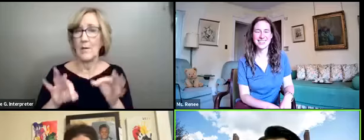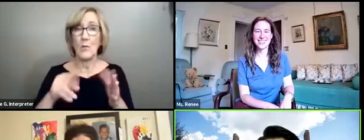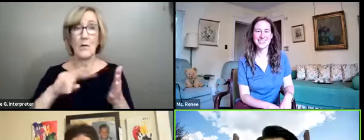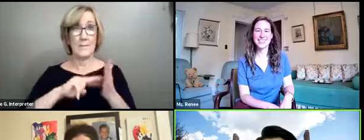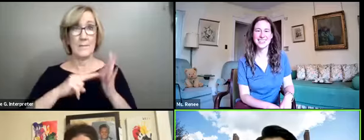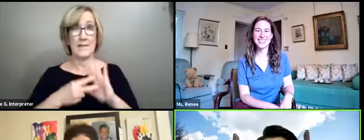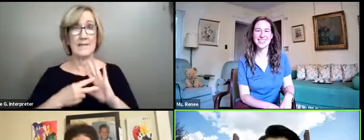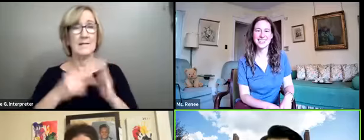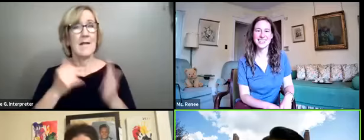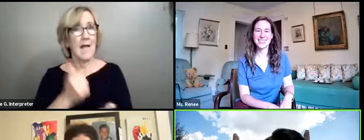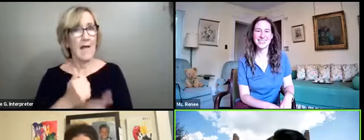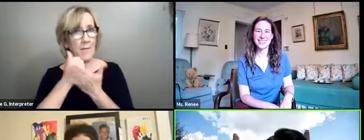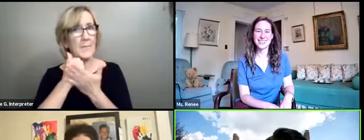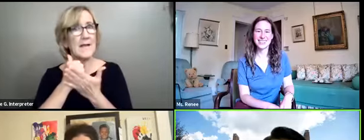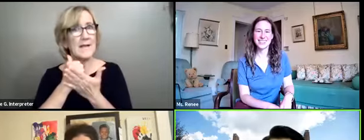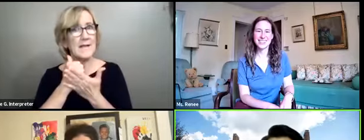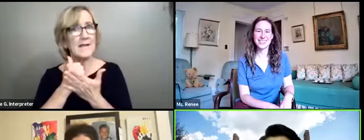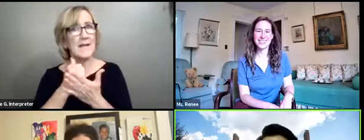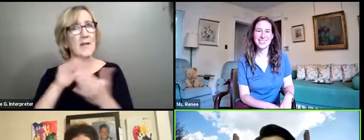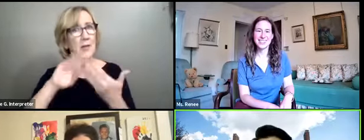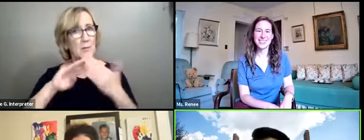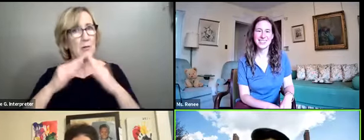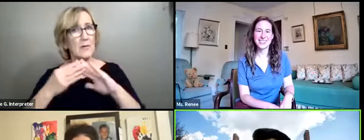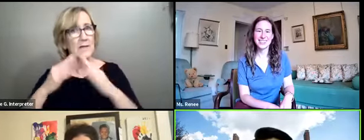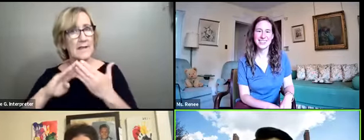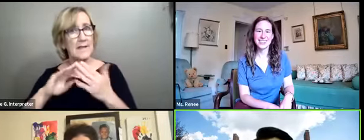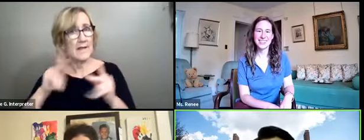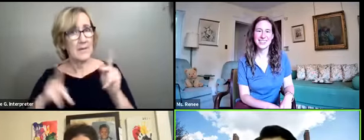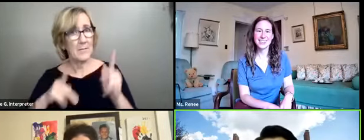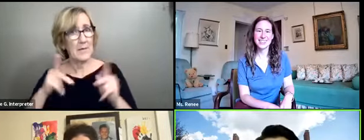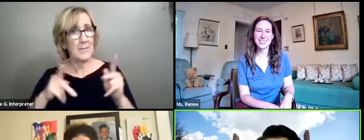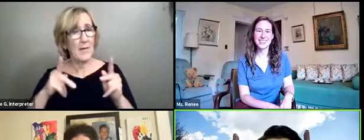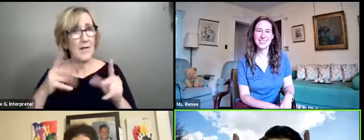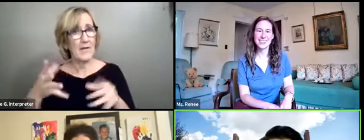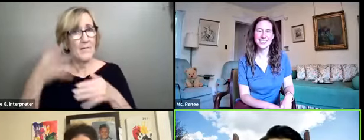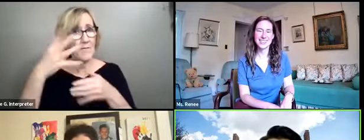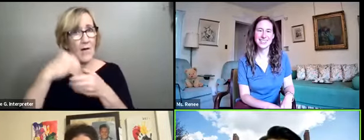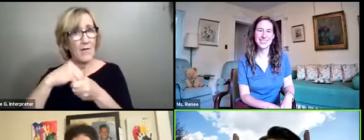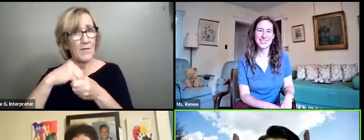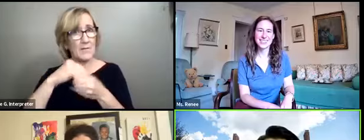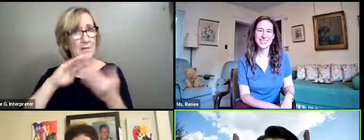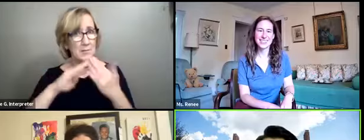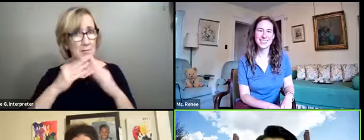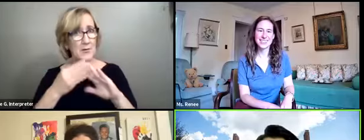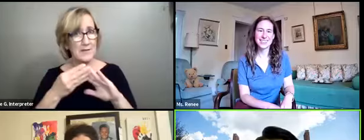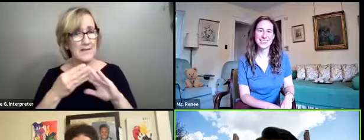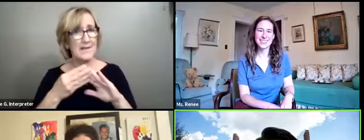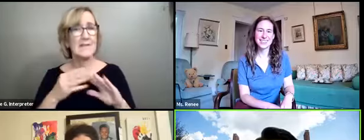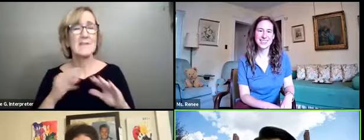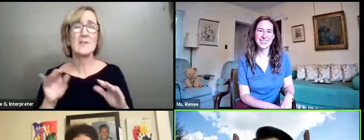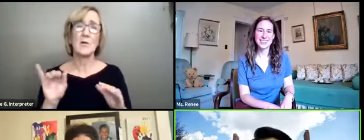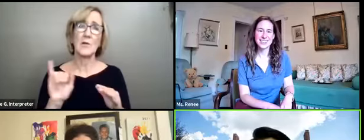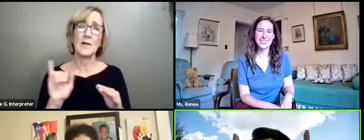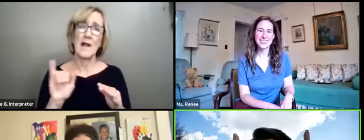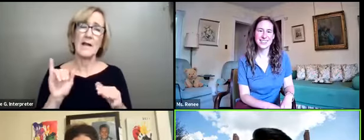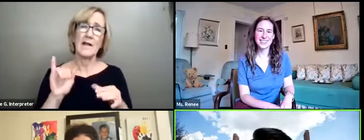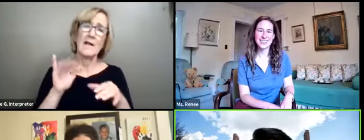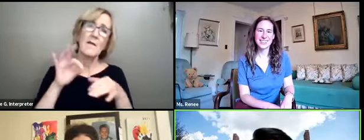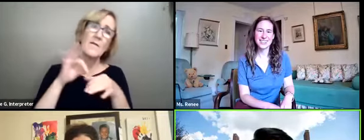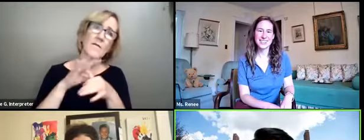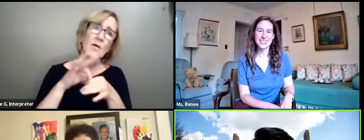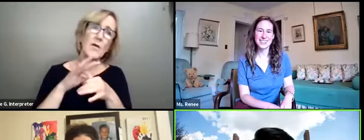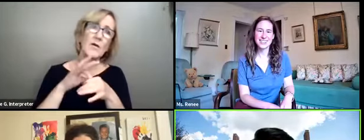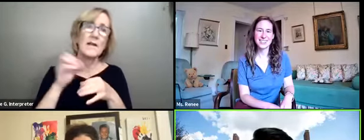is helping out in the community and the people inside that community as well. So it's things like voting, things like serving